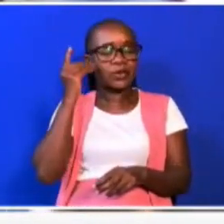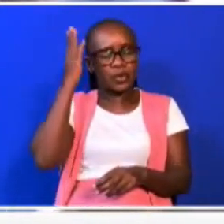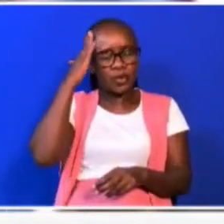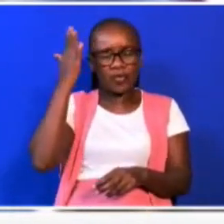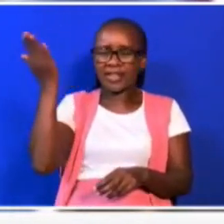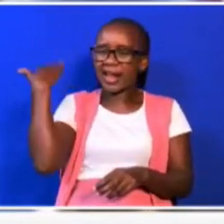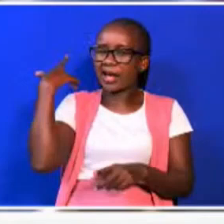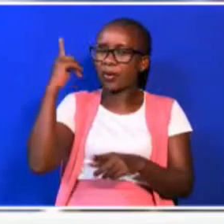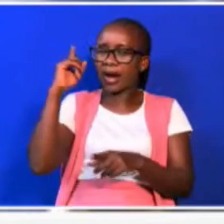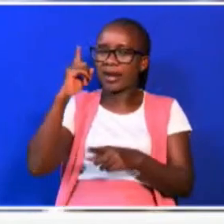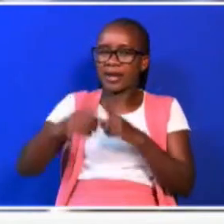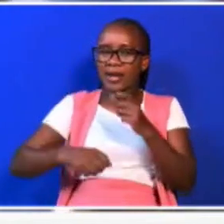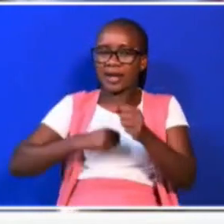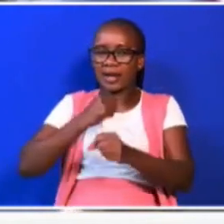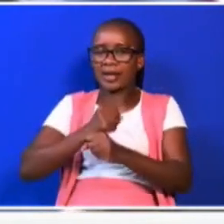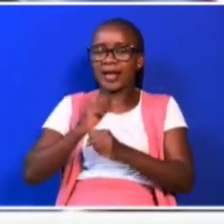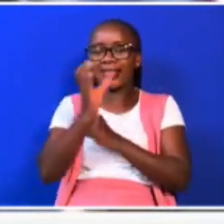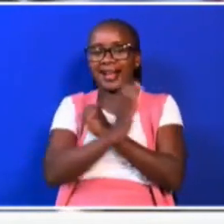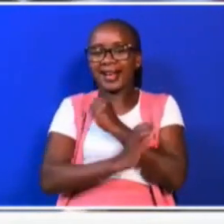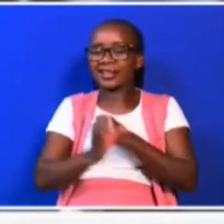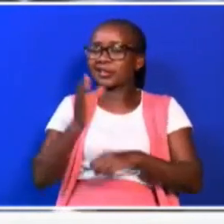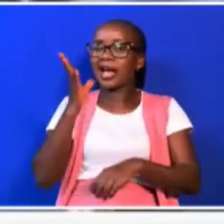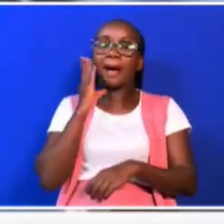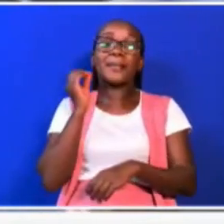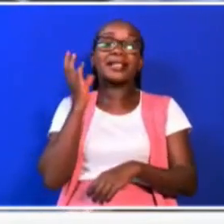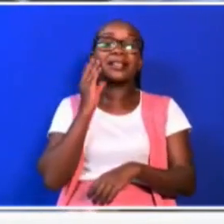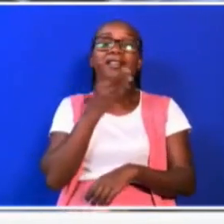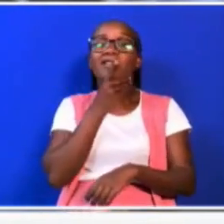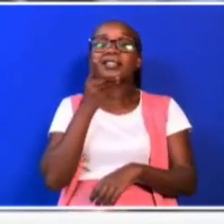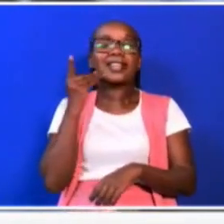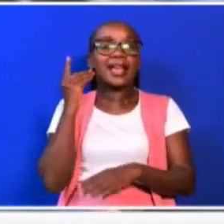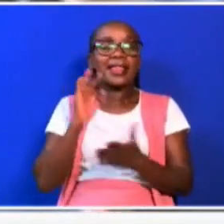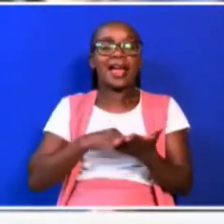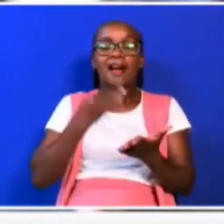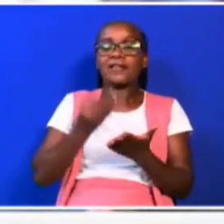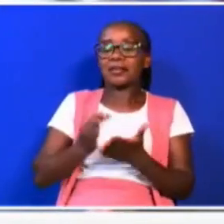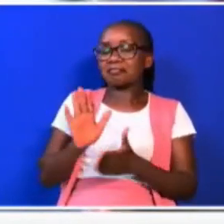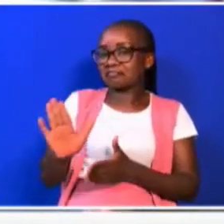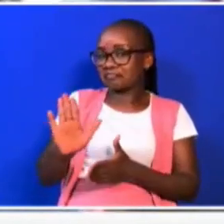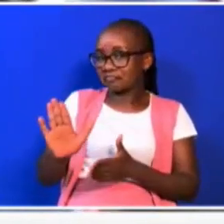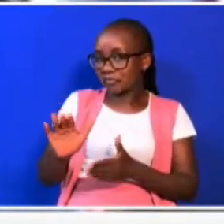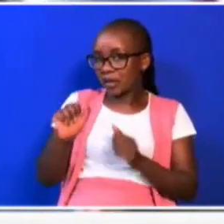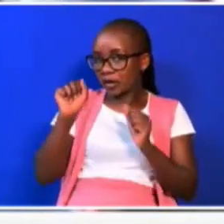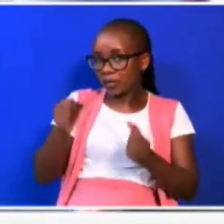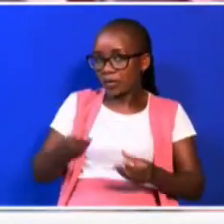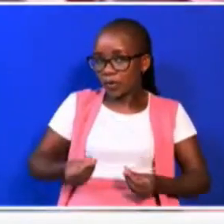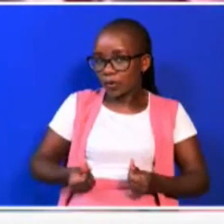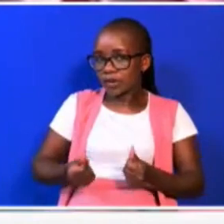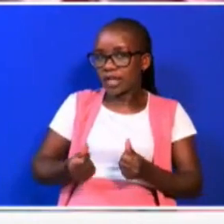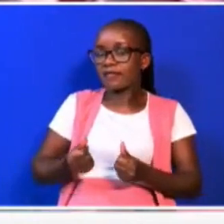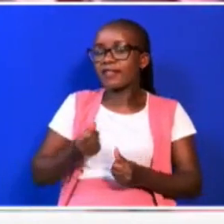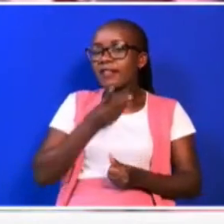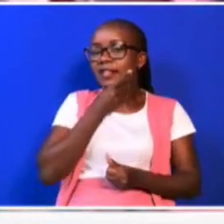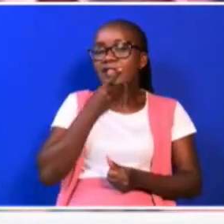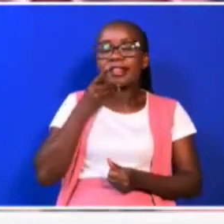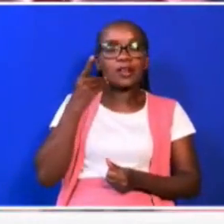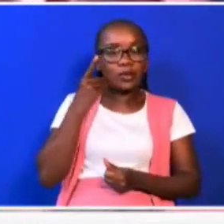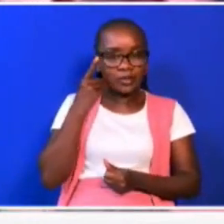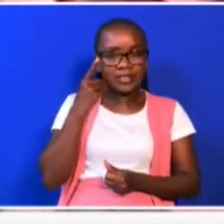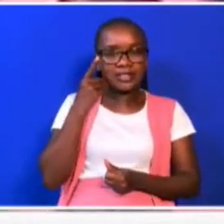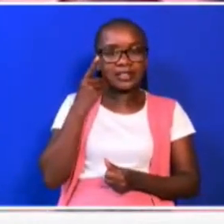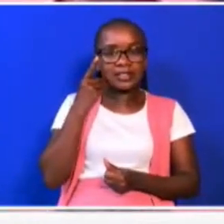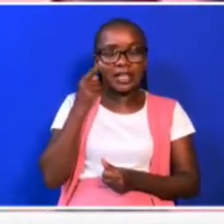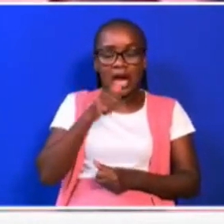last 1 year, the country has experienced drought, so there are funds that have been set aside to make sure that we are able to address that. We might dip.